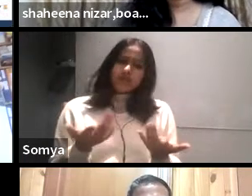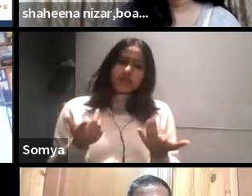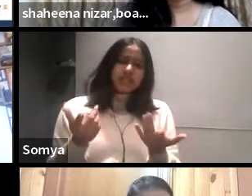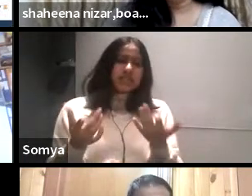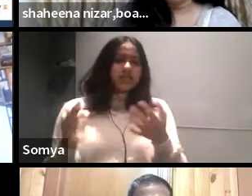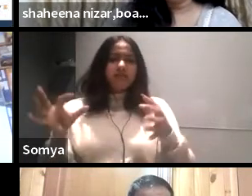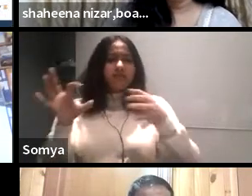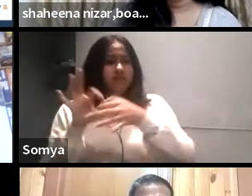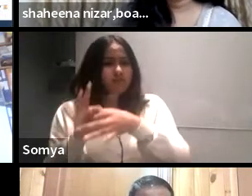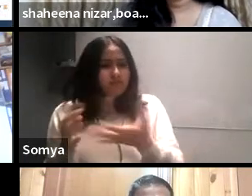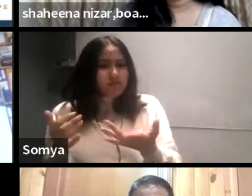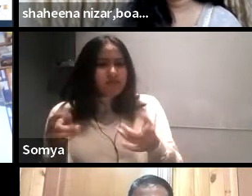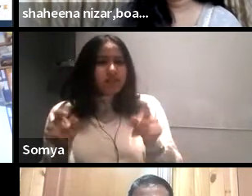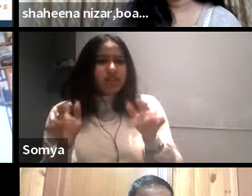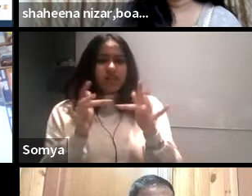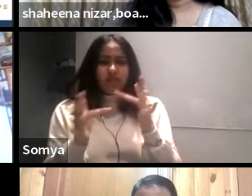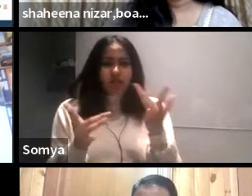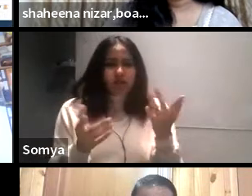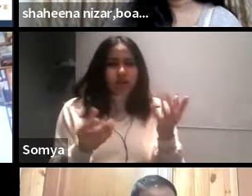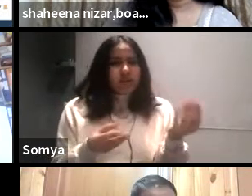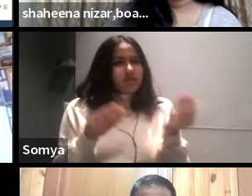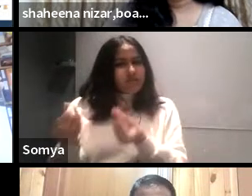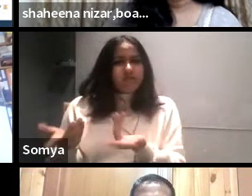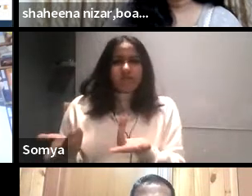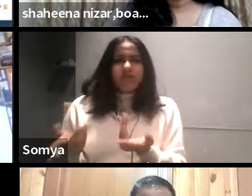we negotiate with an internet cafe? Or